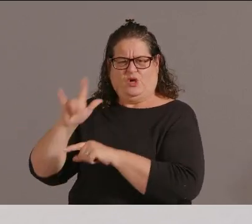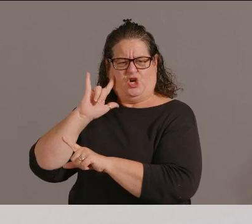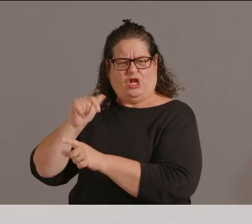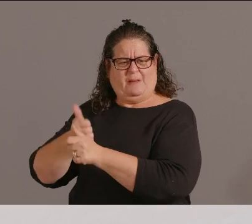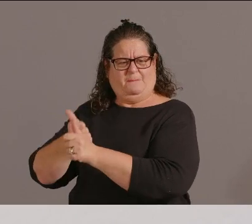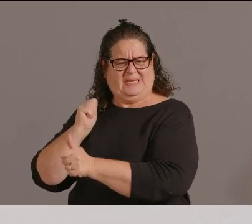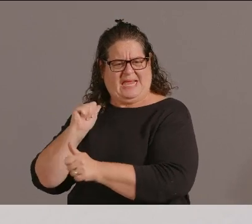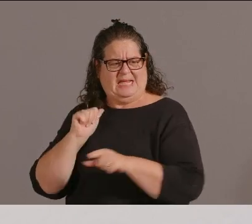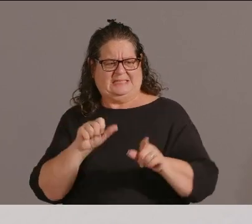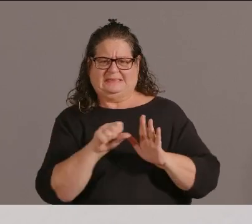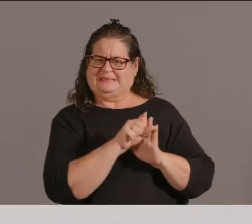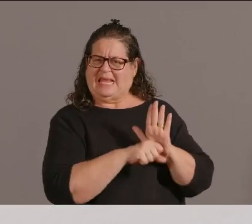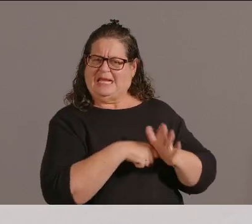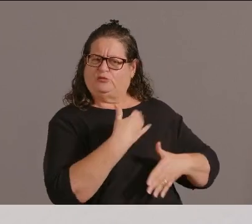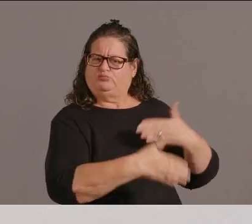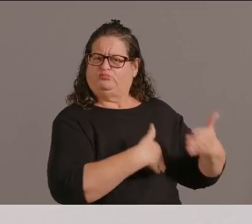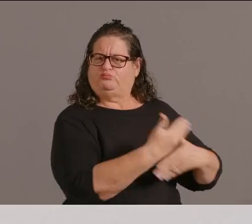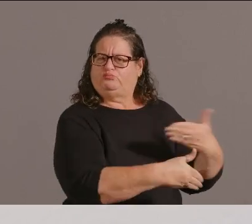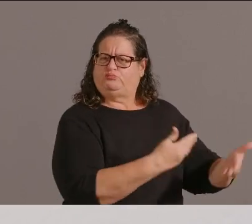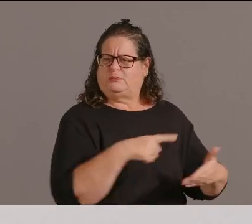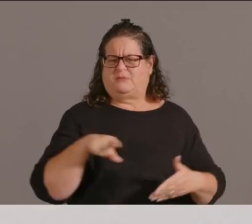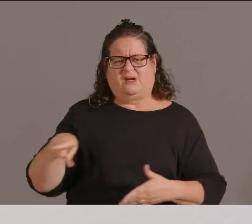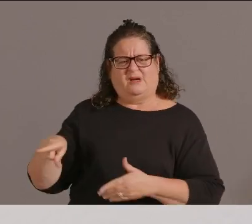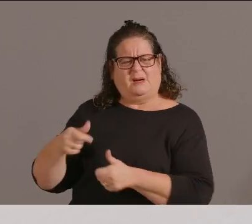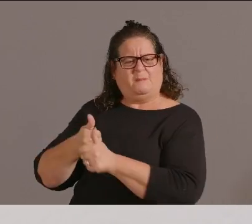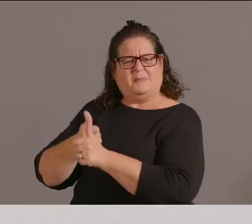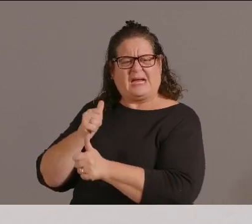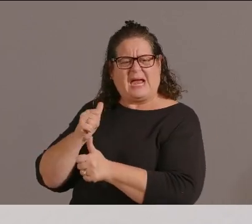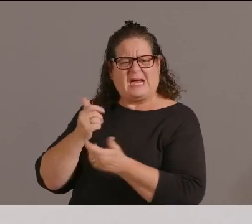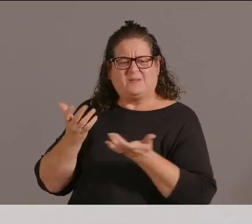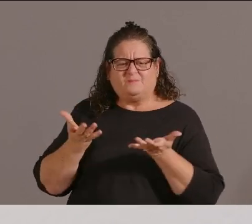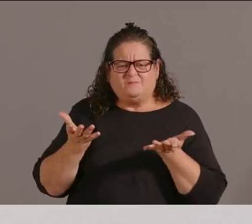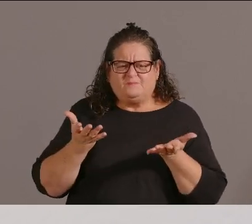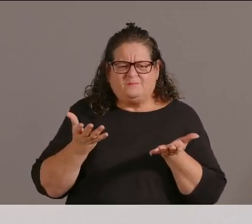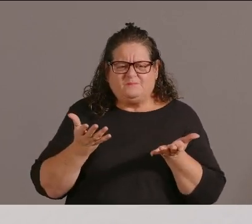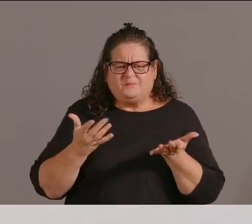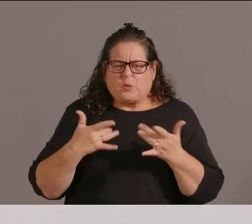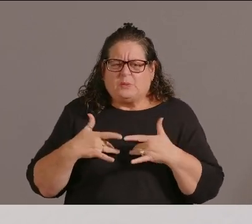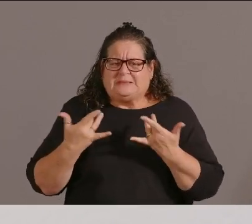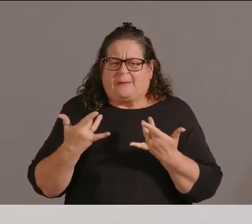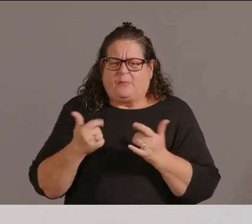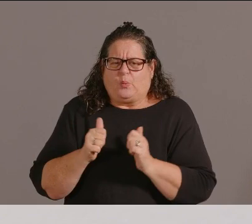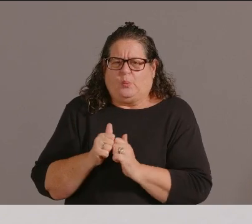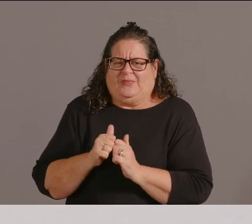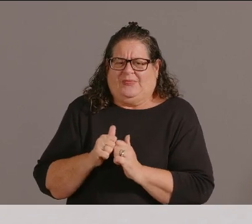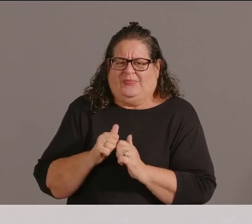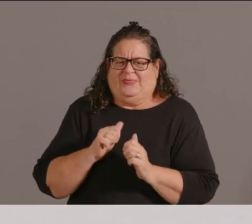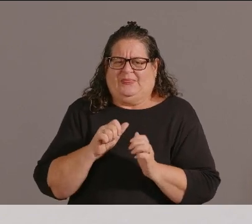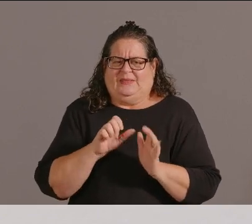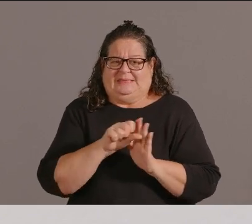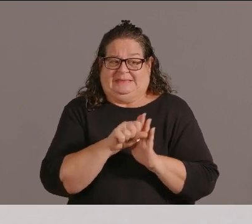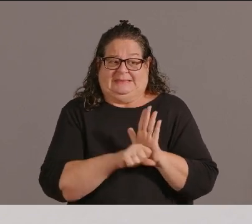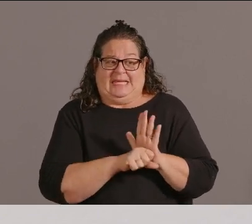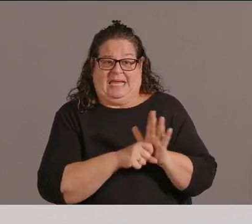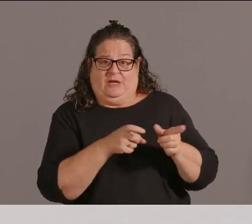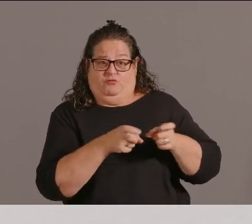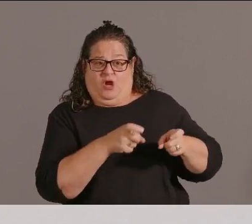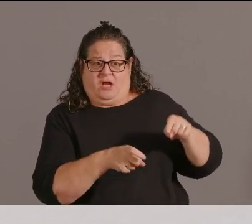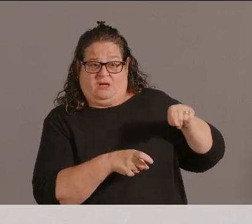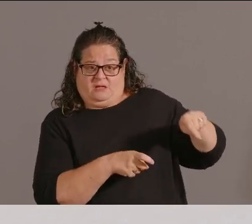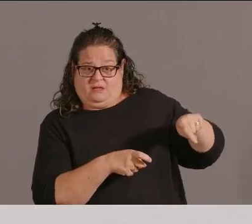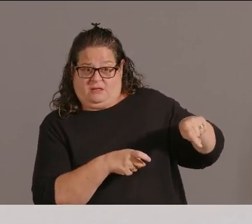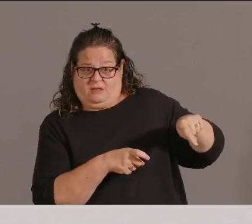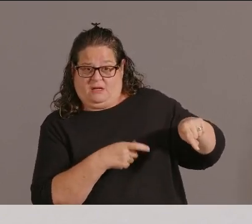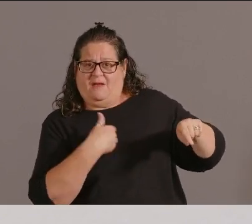is the progress for the state-run sites for eligible people? We have the age groups and then the